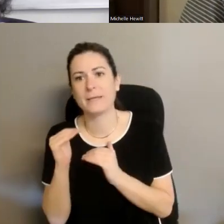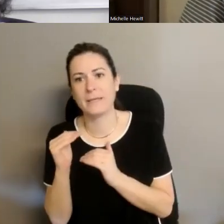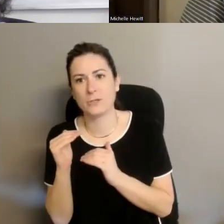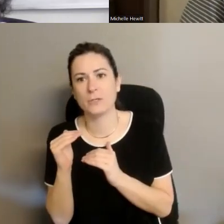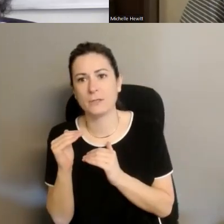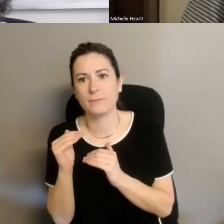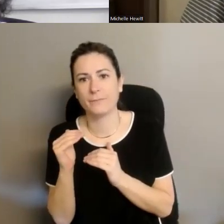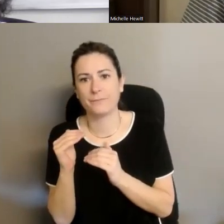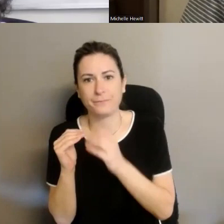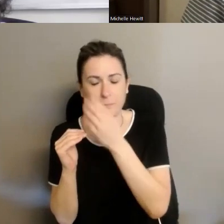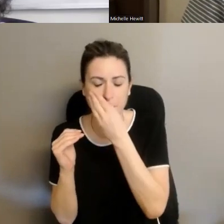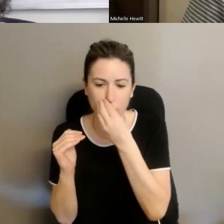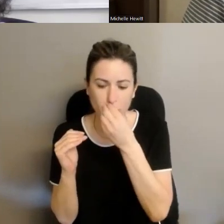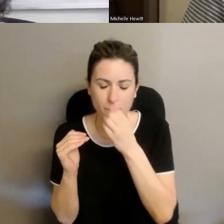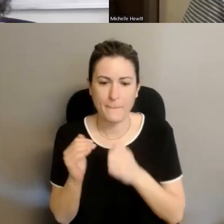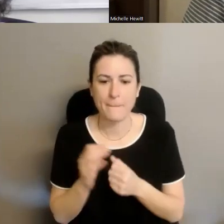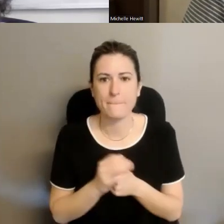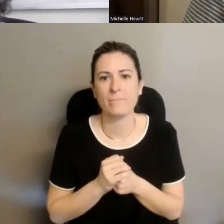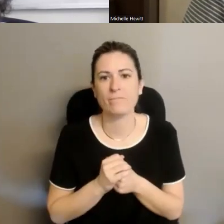workplace,